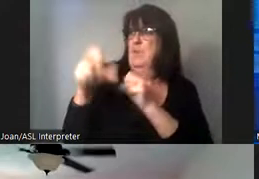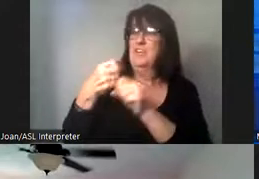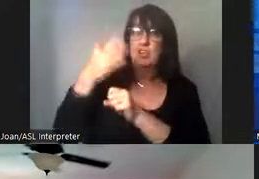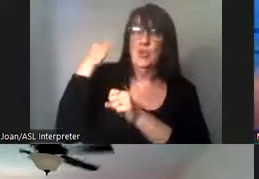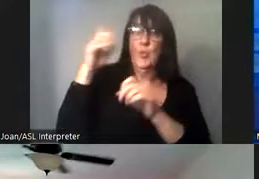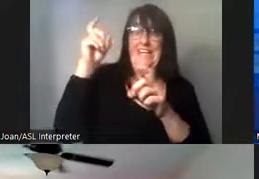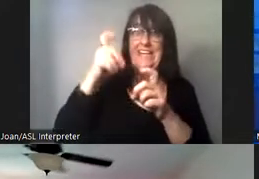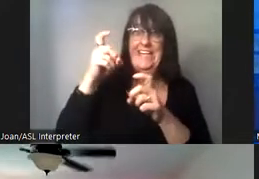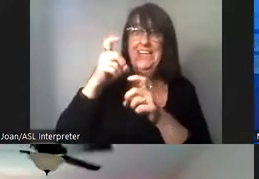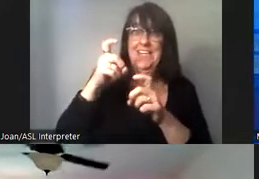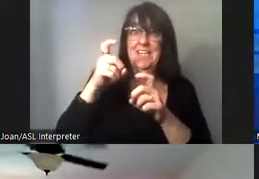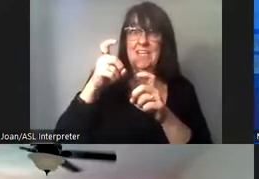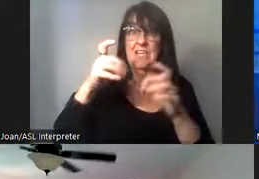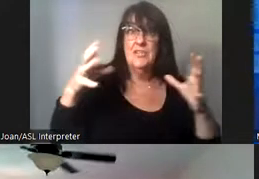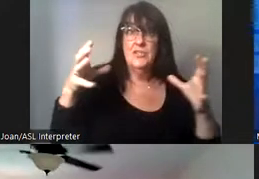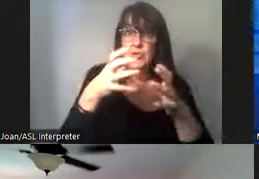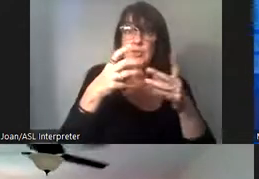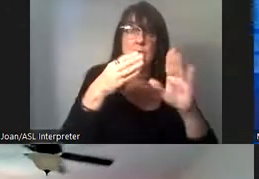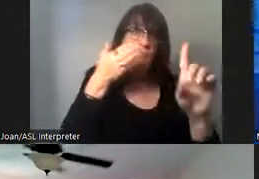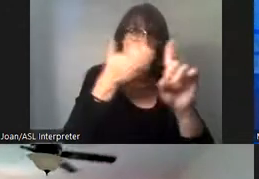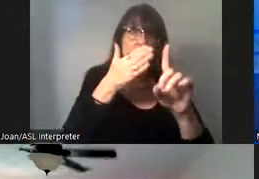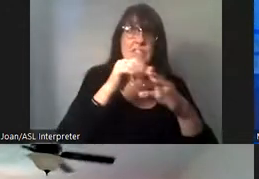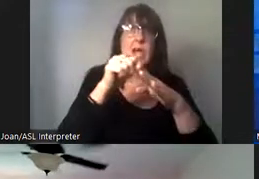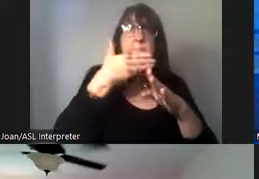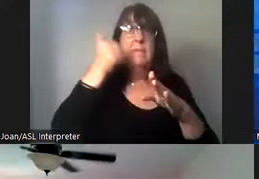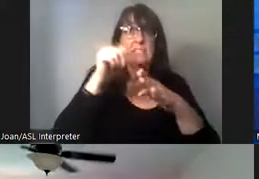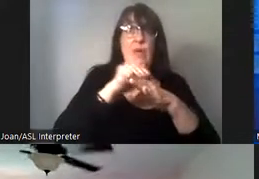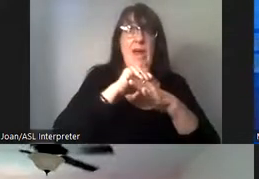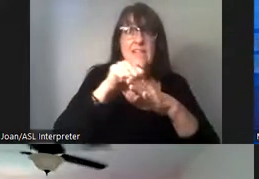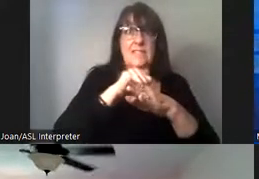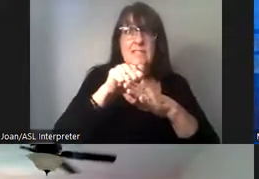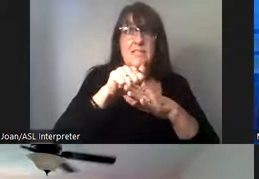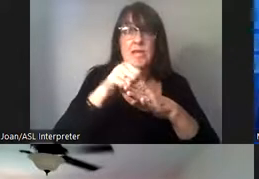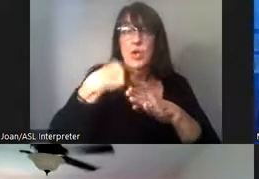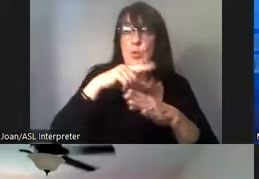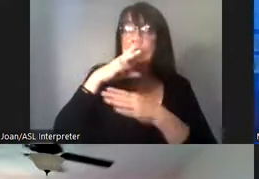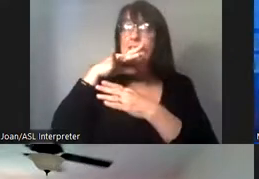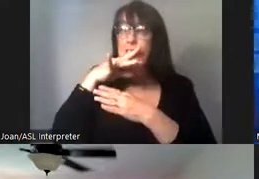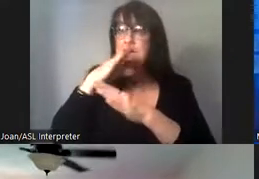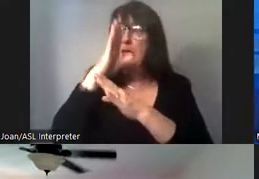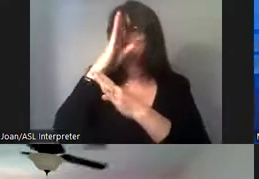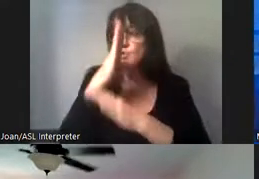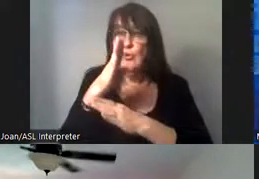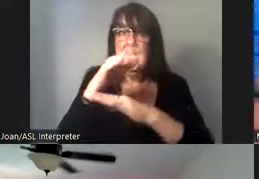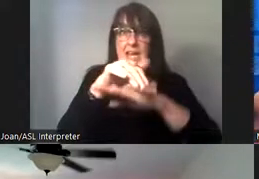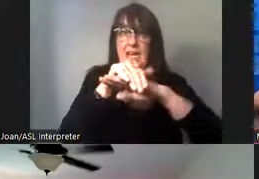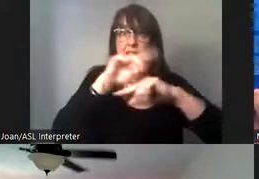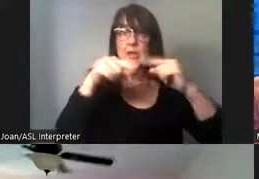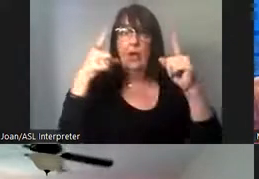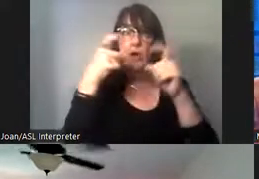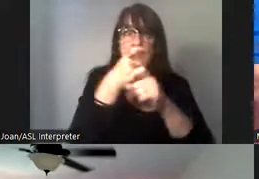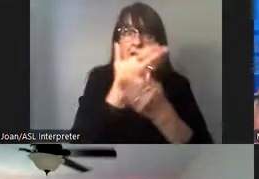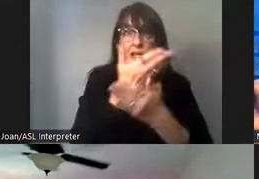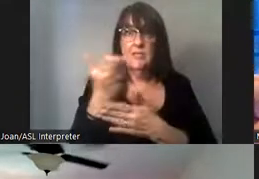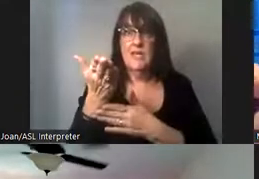to promulgate the best practices to our smallest of projects. So we learned how to speak in plain English about complicated stuff. And it only